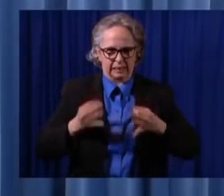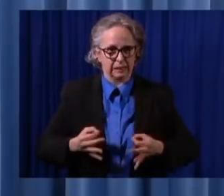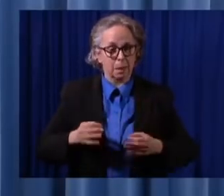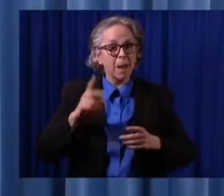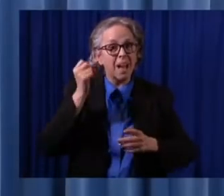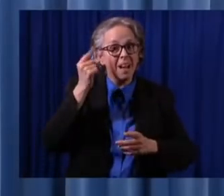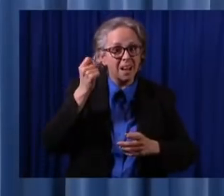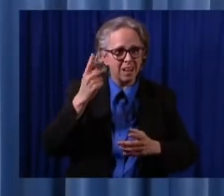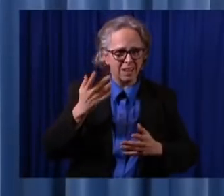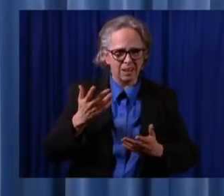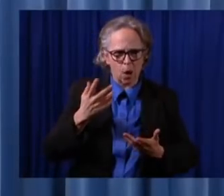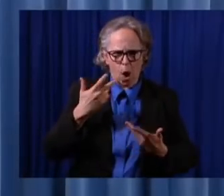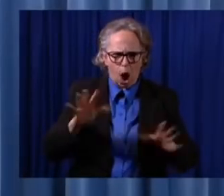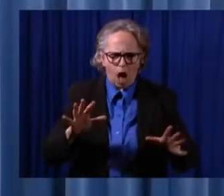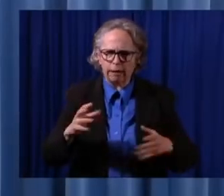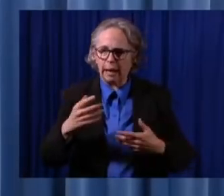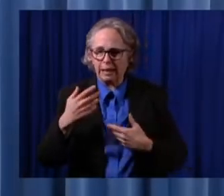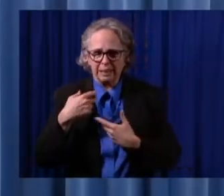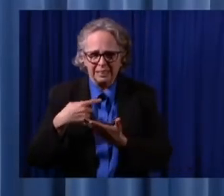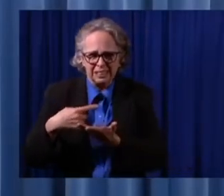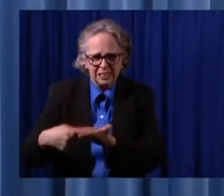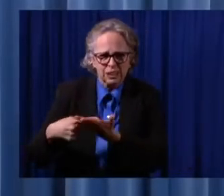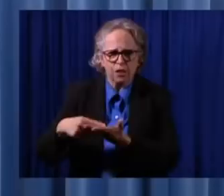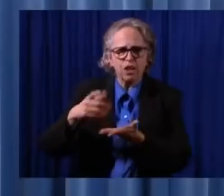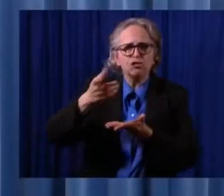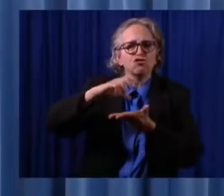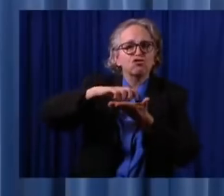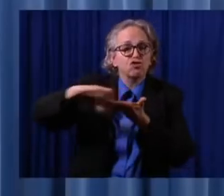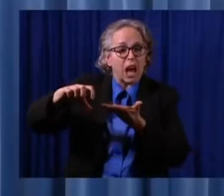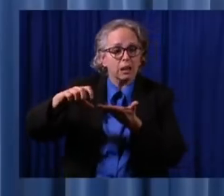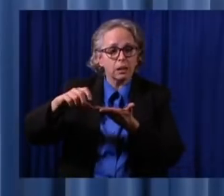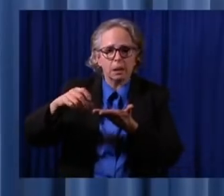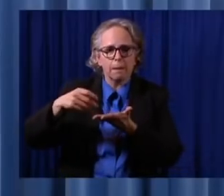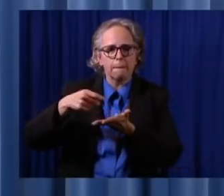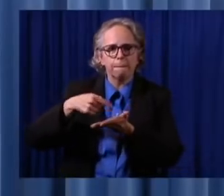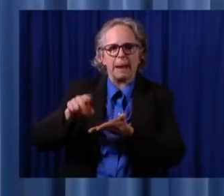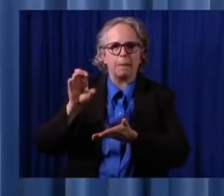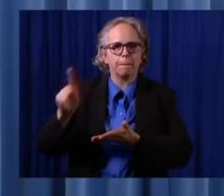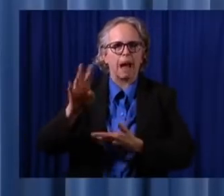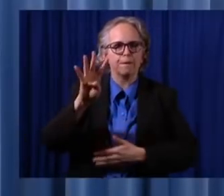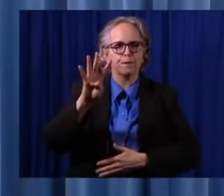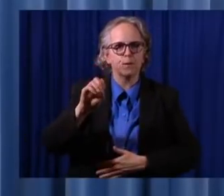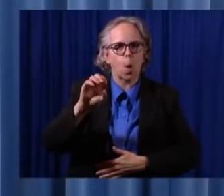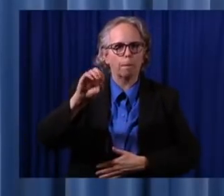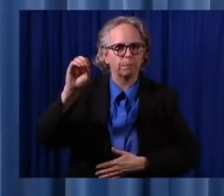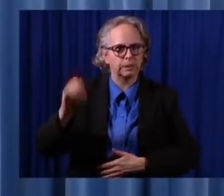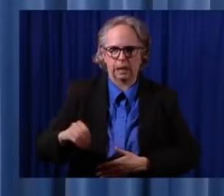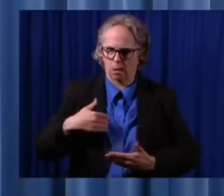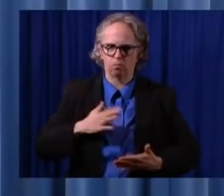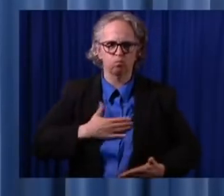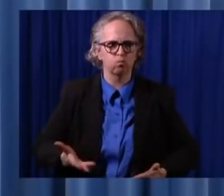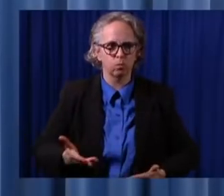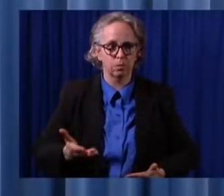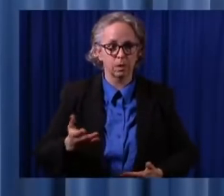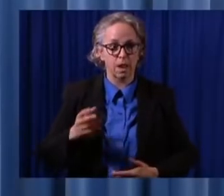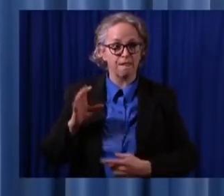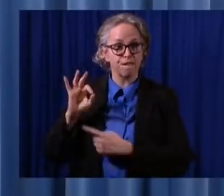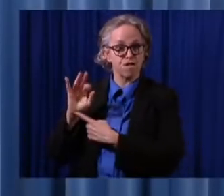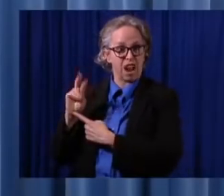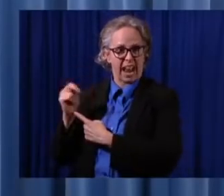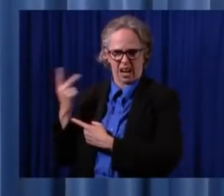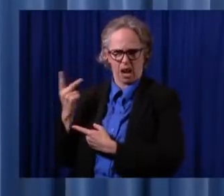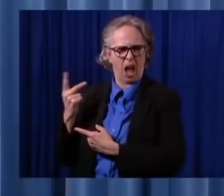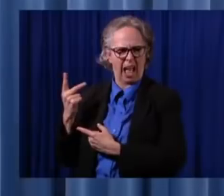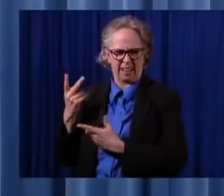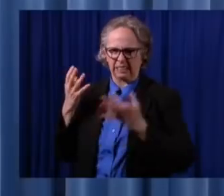lawyers tell us to do for that 4%. We certainly will do that. Fran and I have also decided that we will